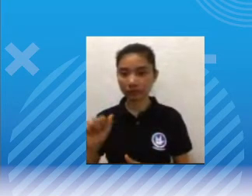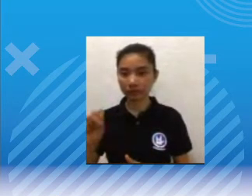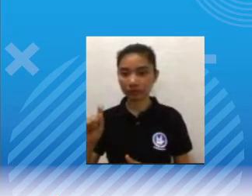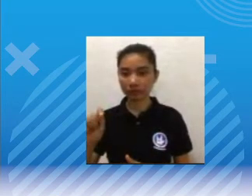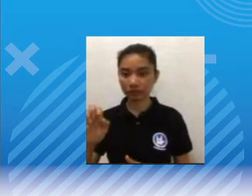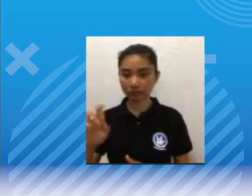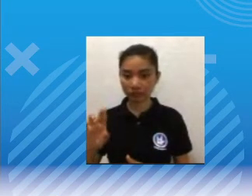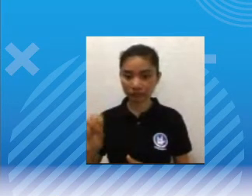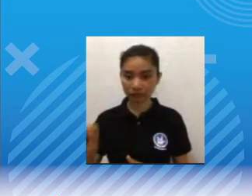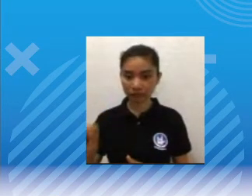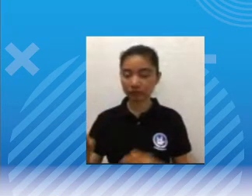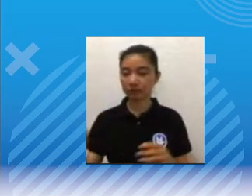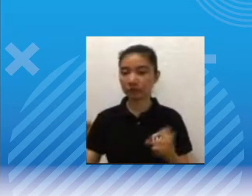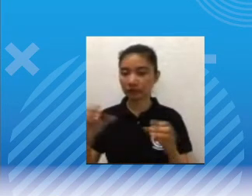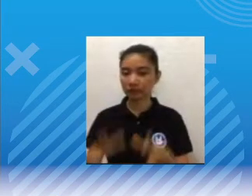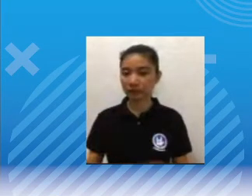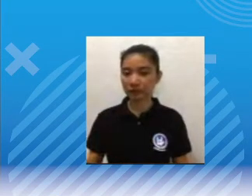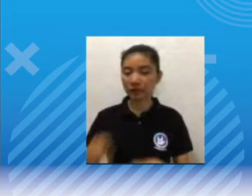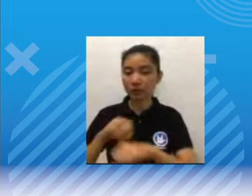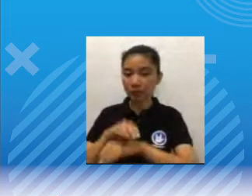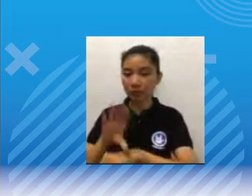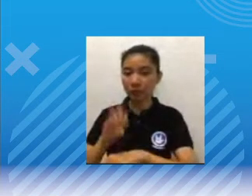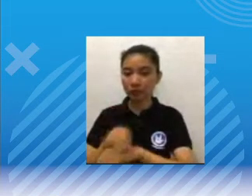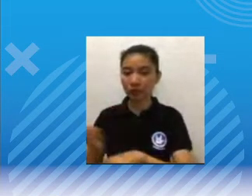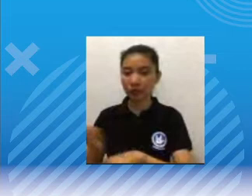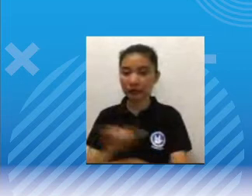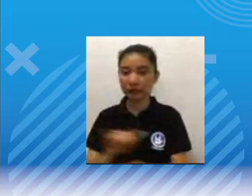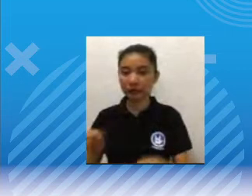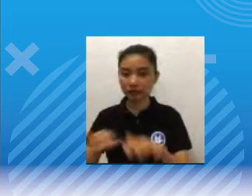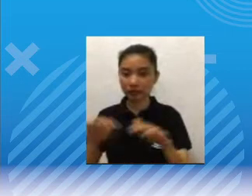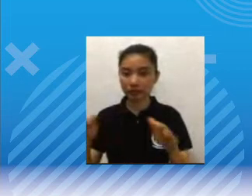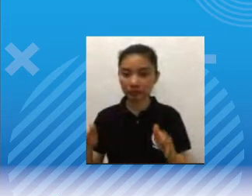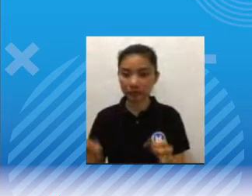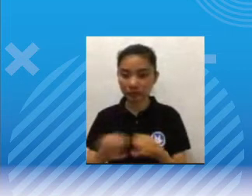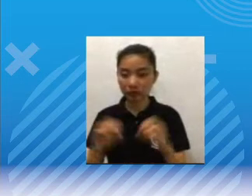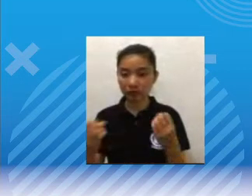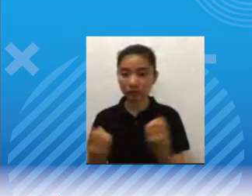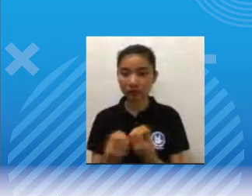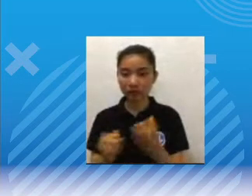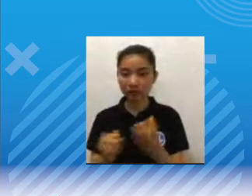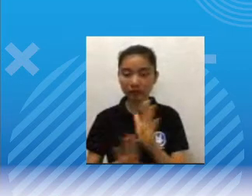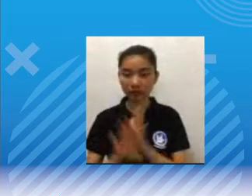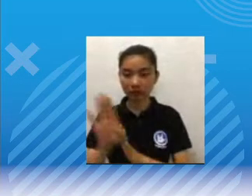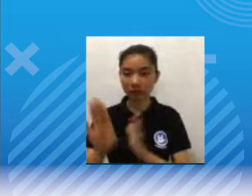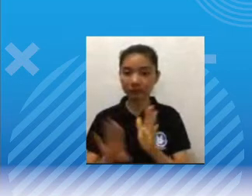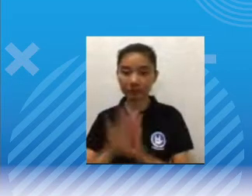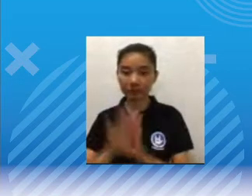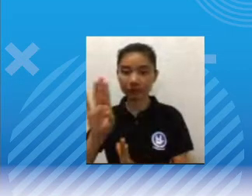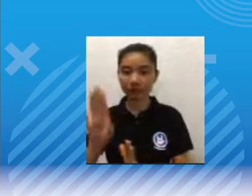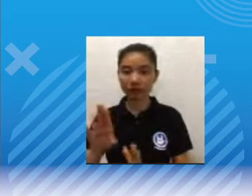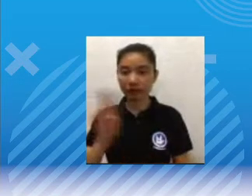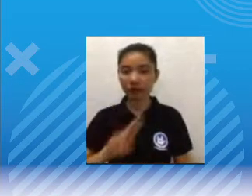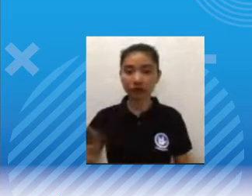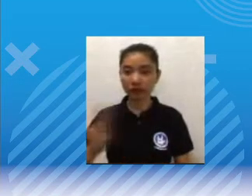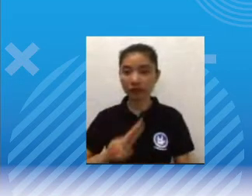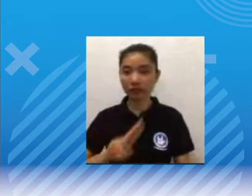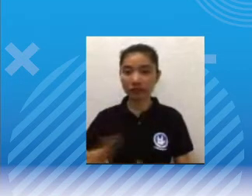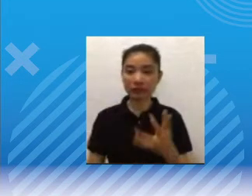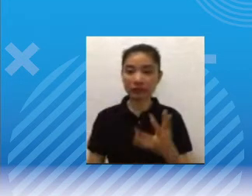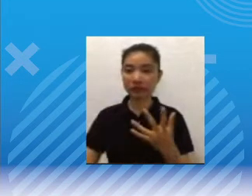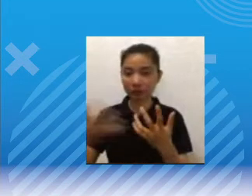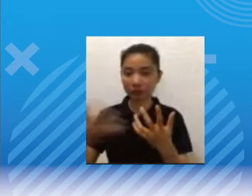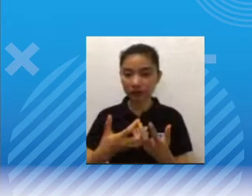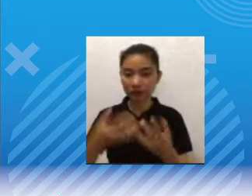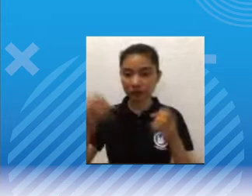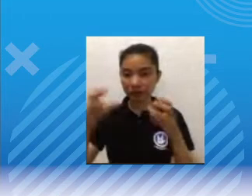in the selection, organization, development, and use of appropriate teaching and learning resources, including ICT,